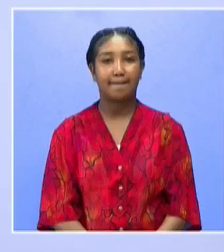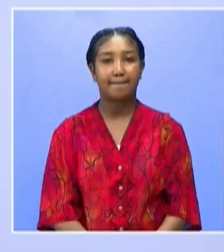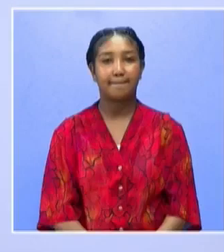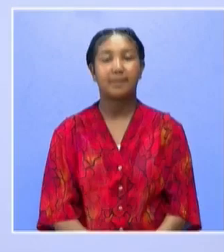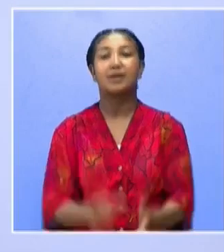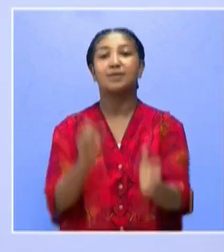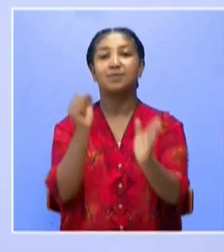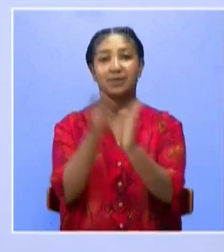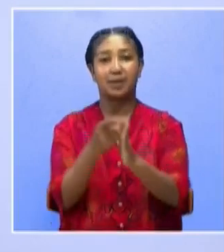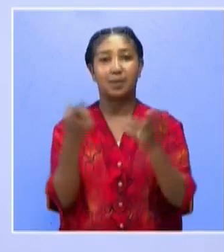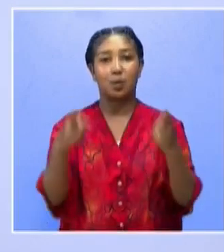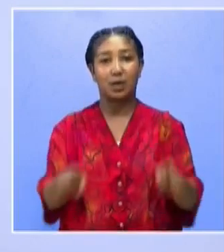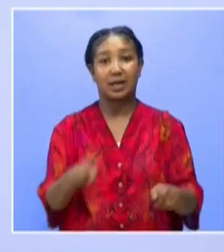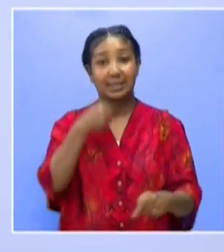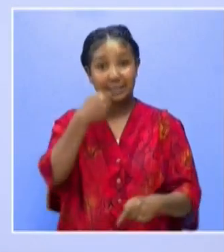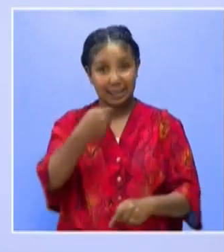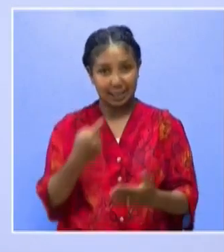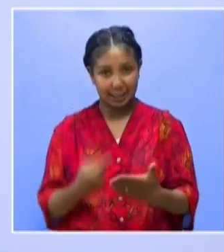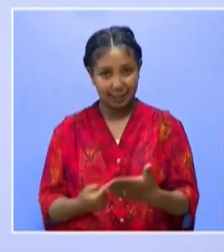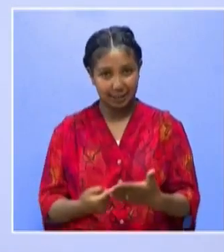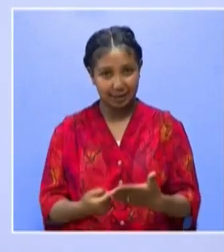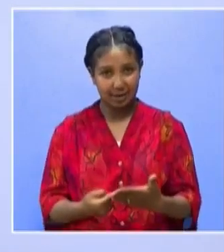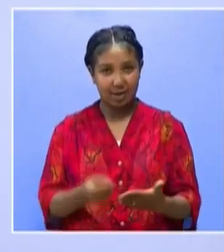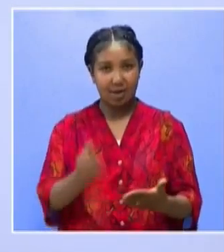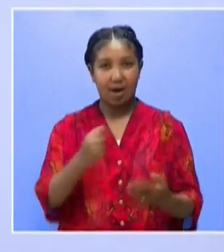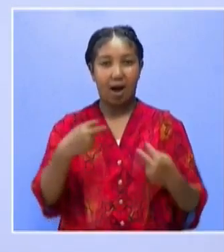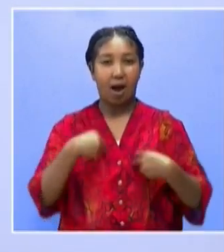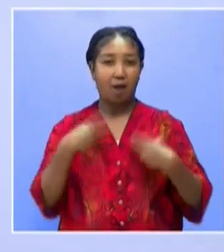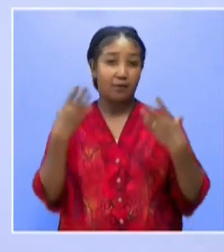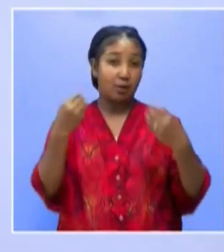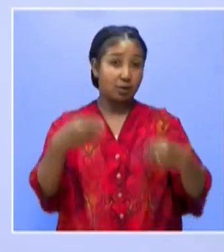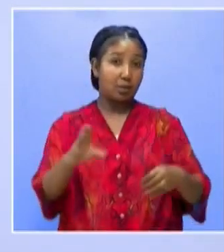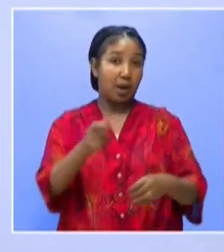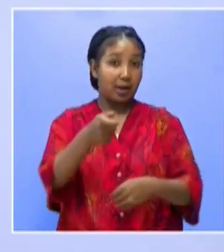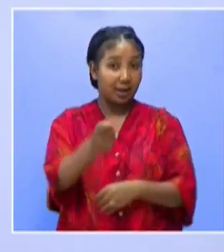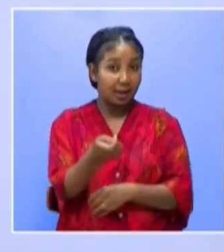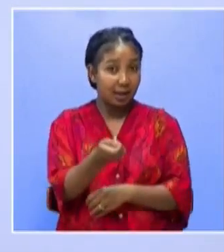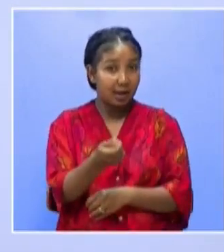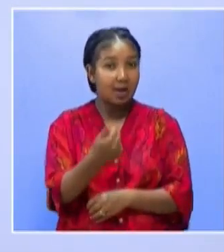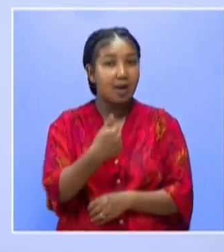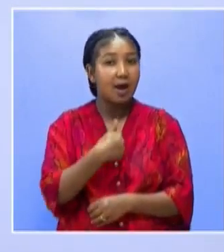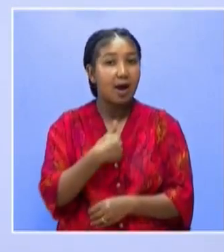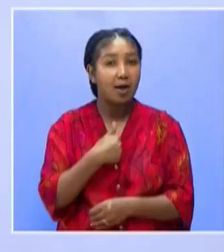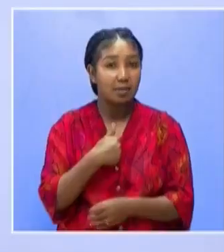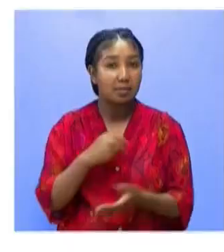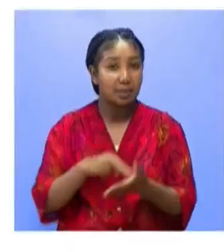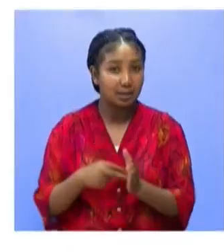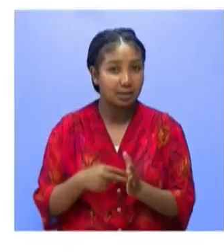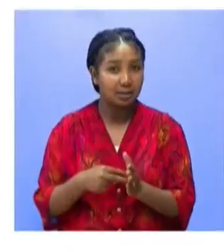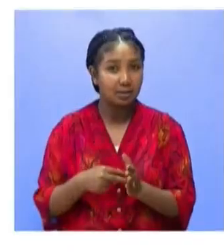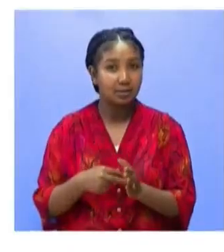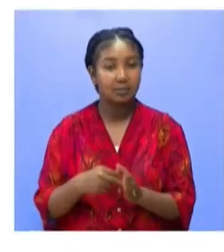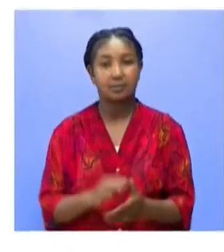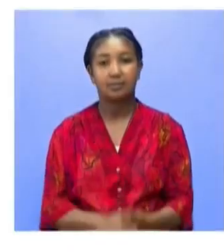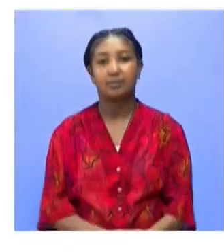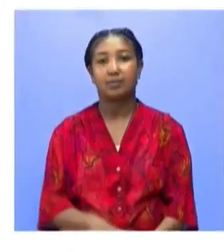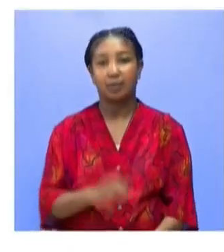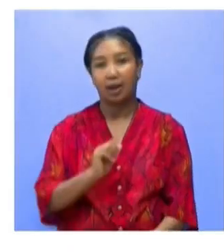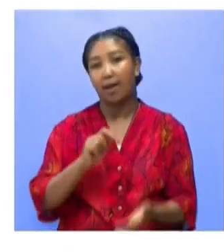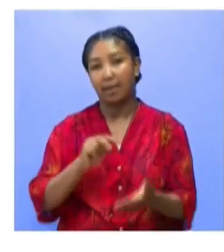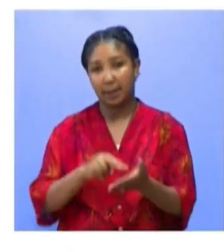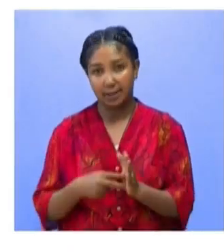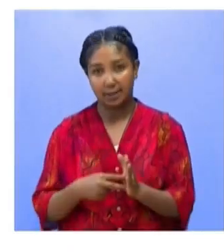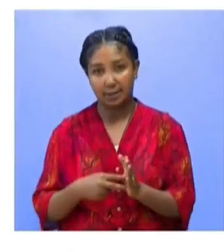For example, when I say here, I've lost my keys, I mean that here, I mean